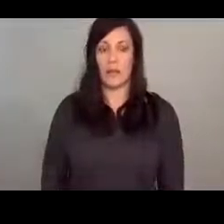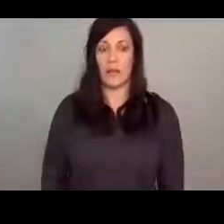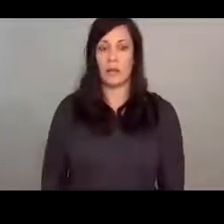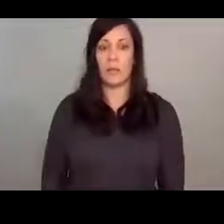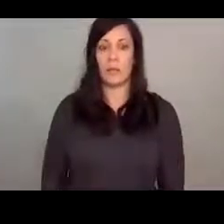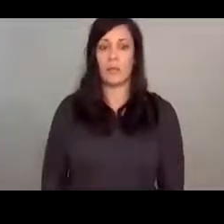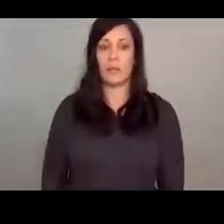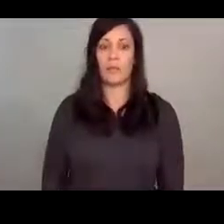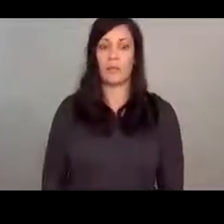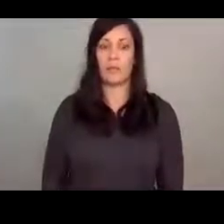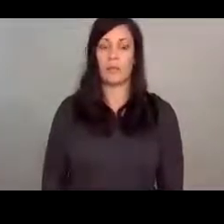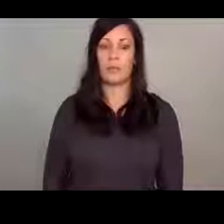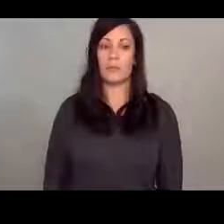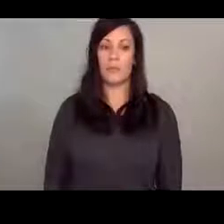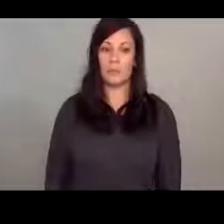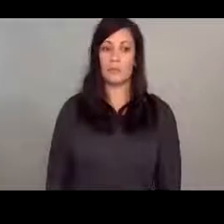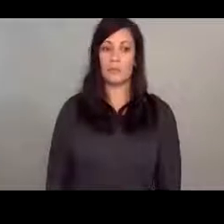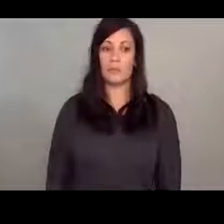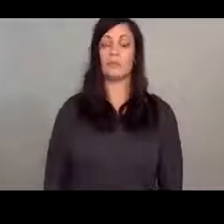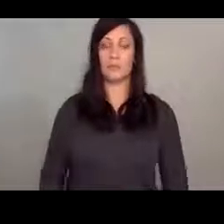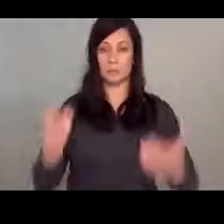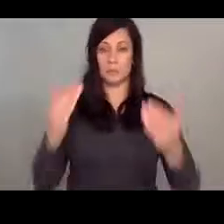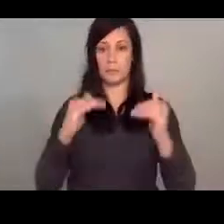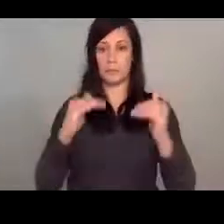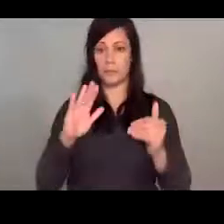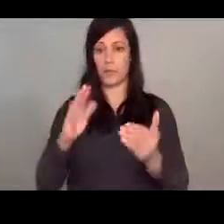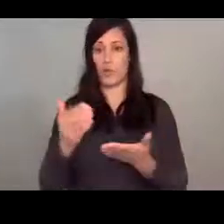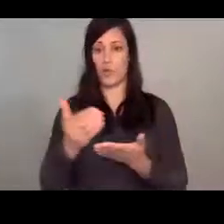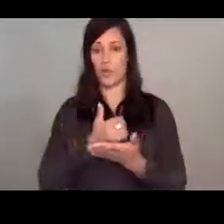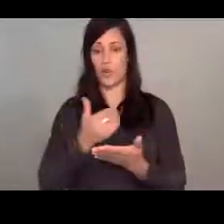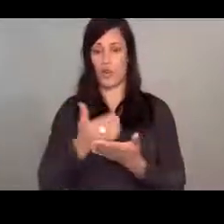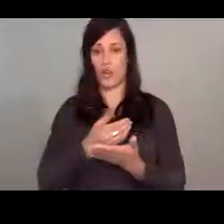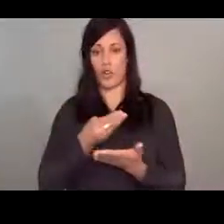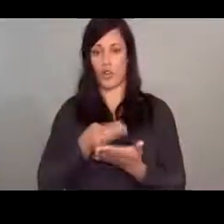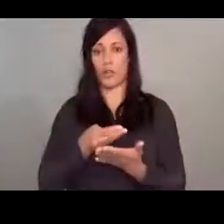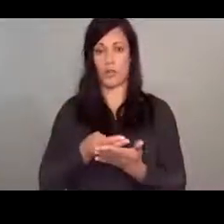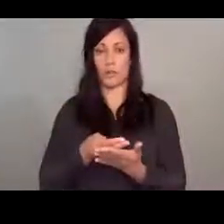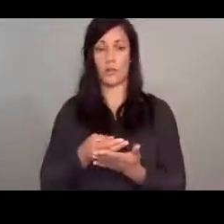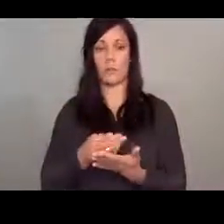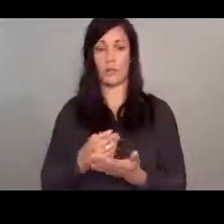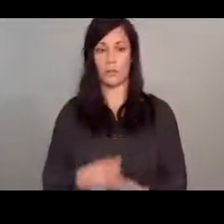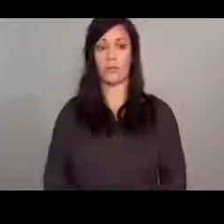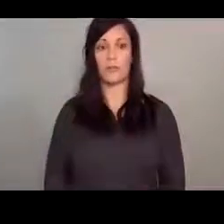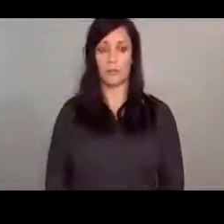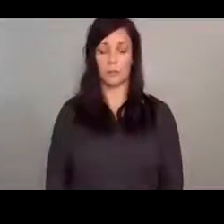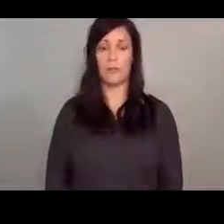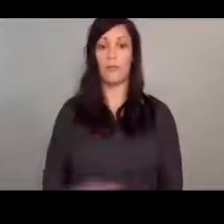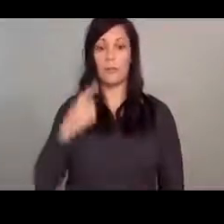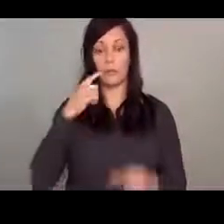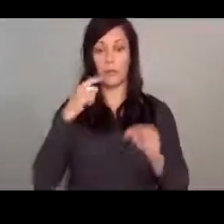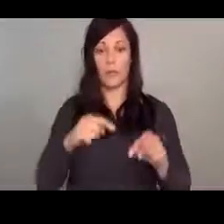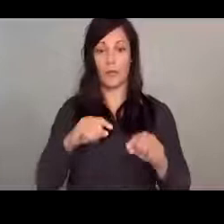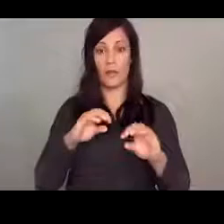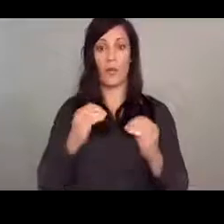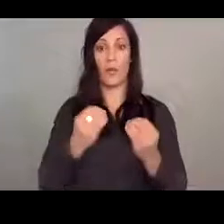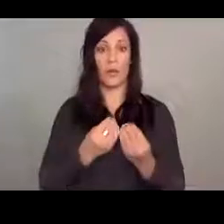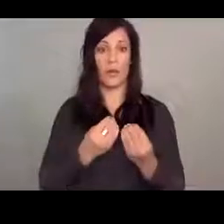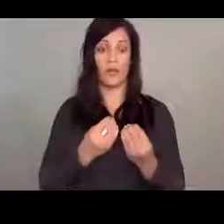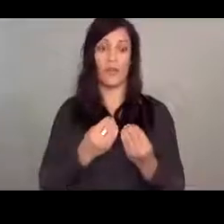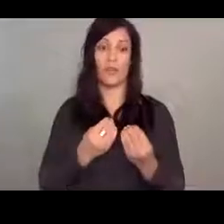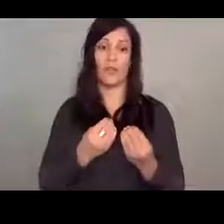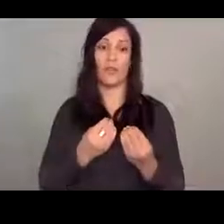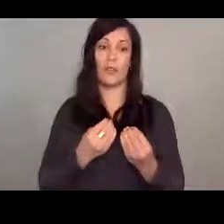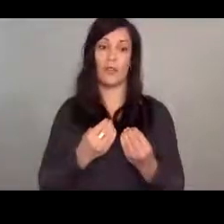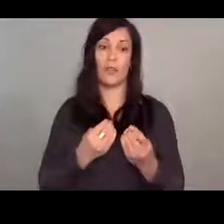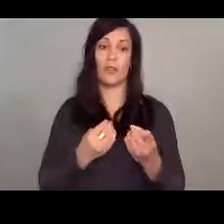Okay, the next section, earned revenue. So this earned revenue for this organization comes from, let's say,